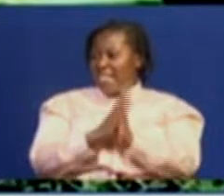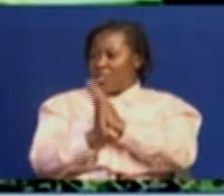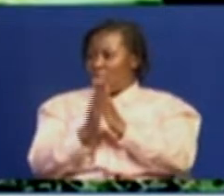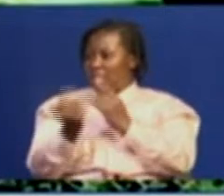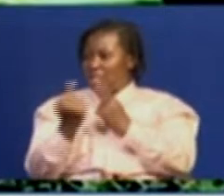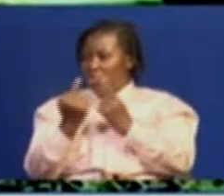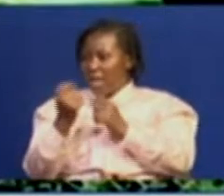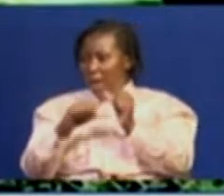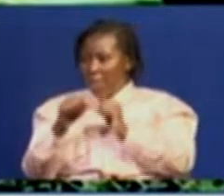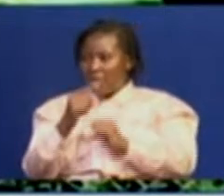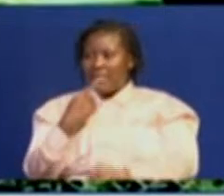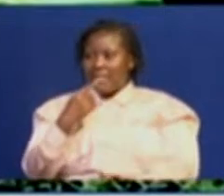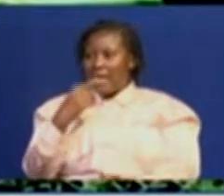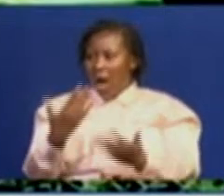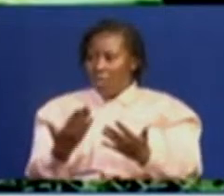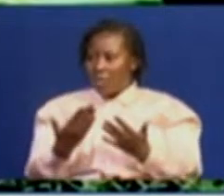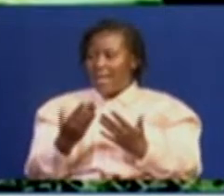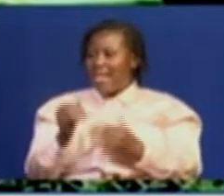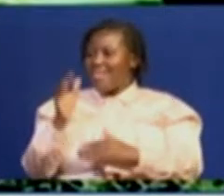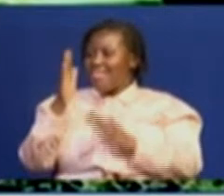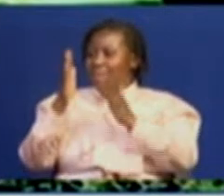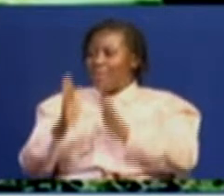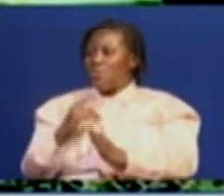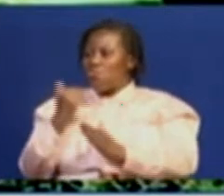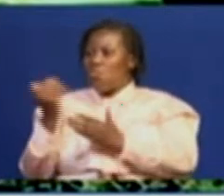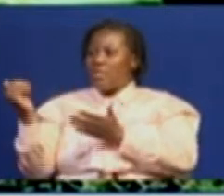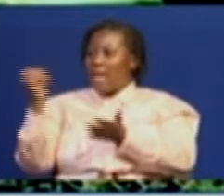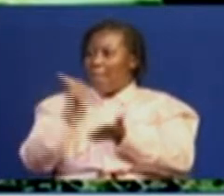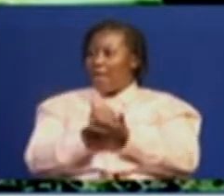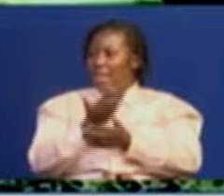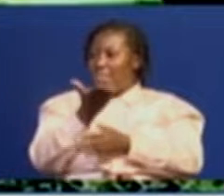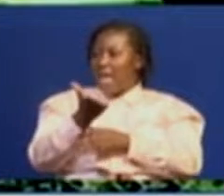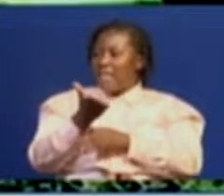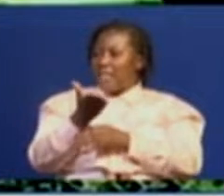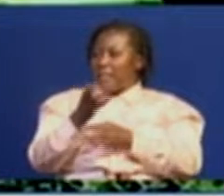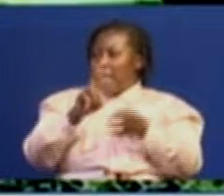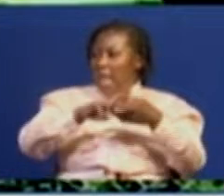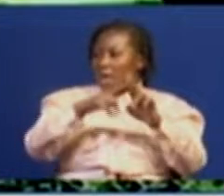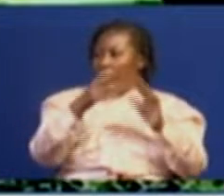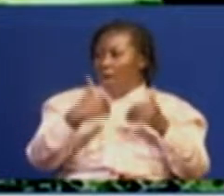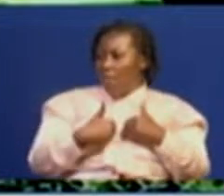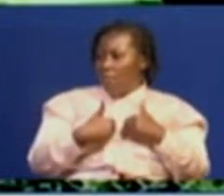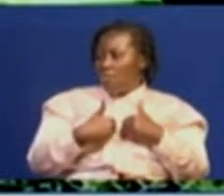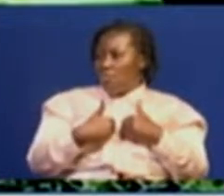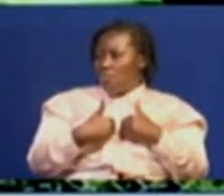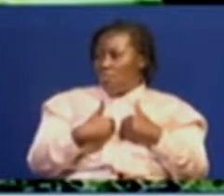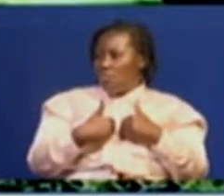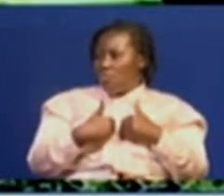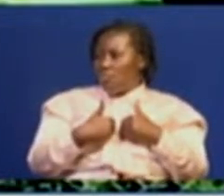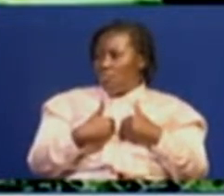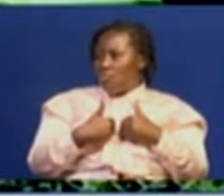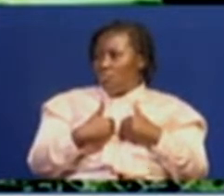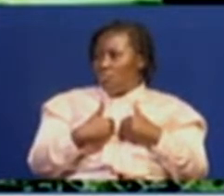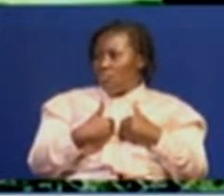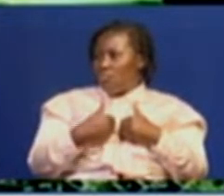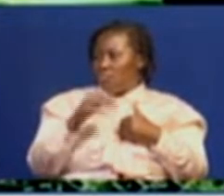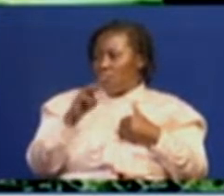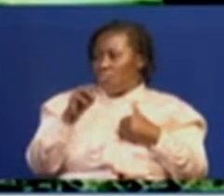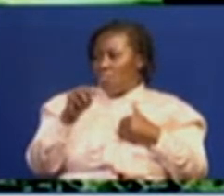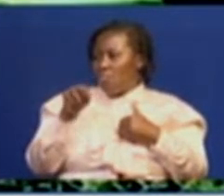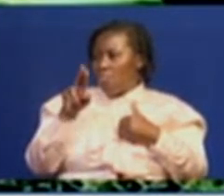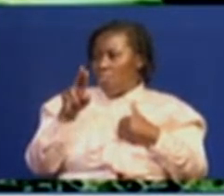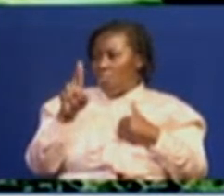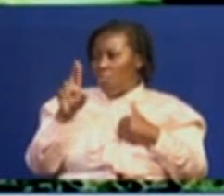Their story is talking about saying that that person who was brought in is related to Murega Baichu.